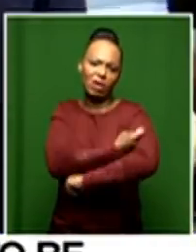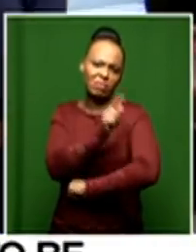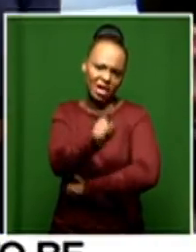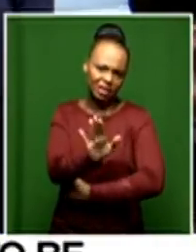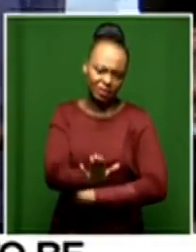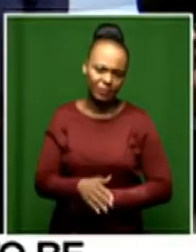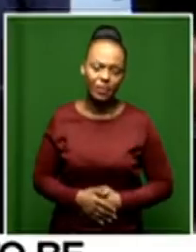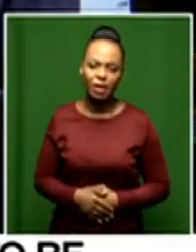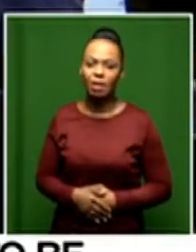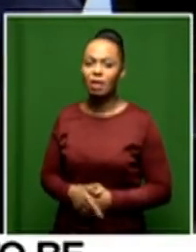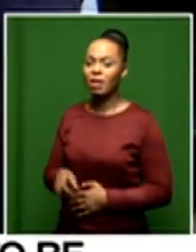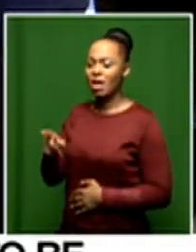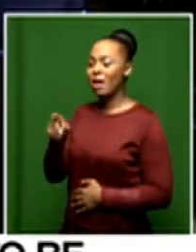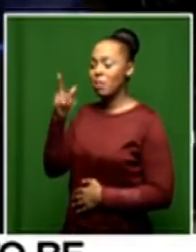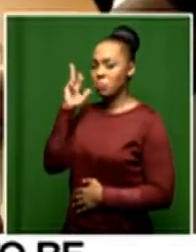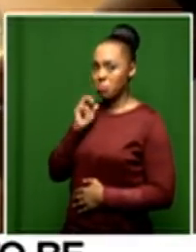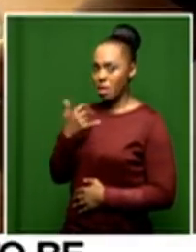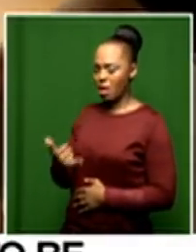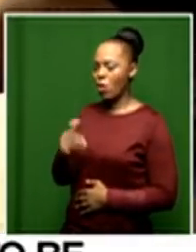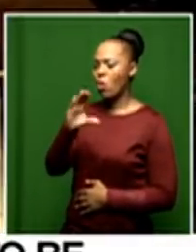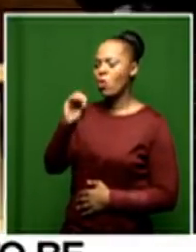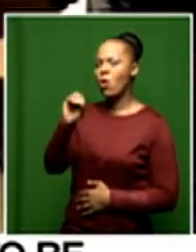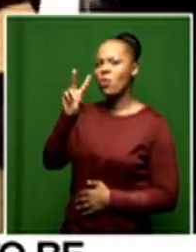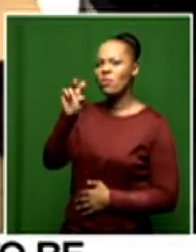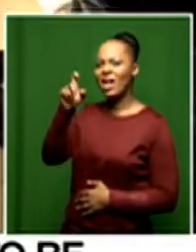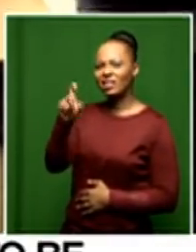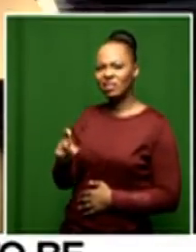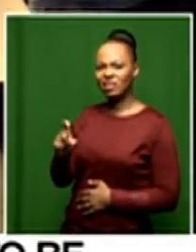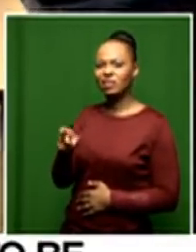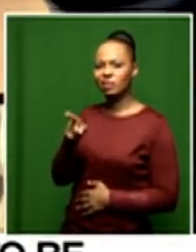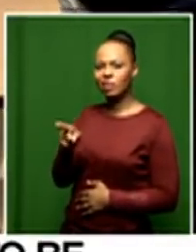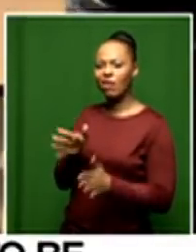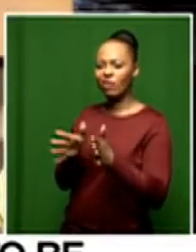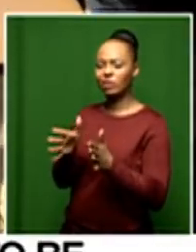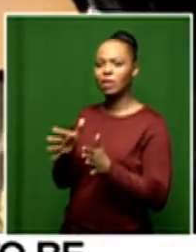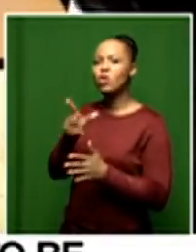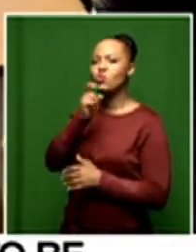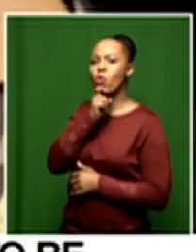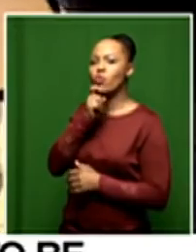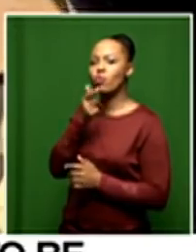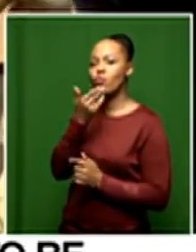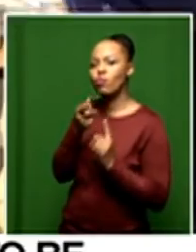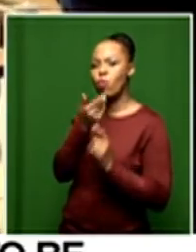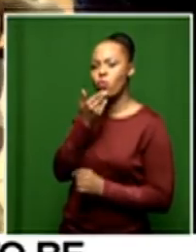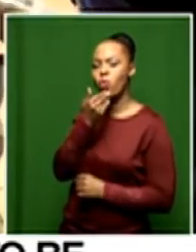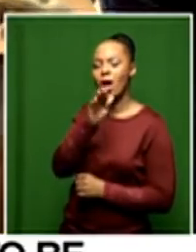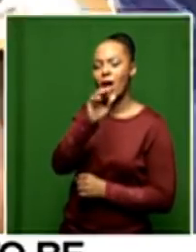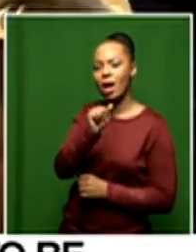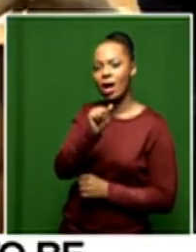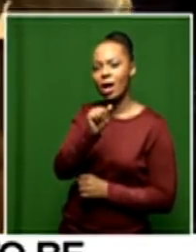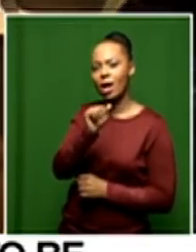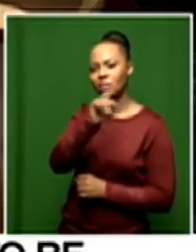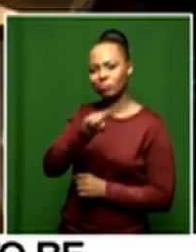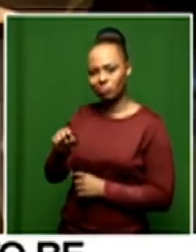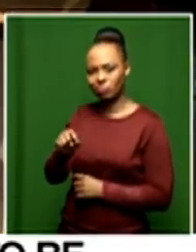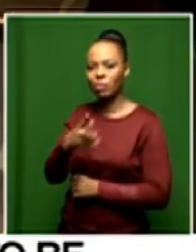is that the COVAX facility is a lot being used by Astrazeneca. I'd like to get your views on Astrazeneca,